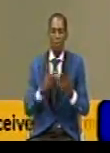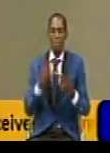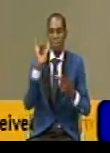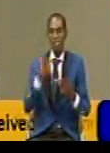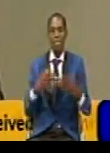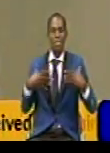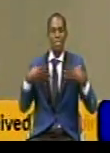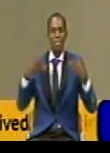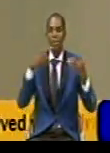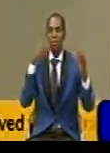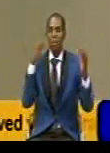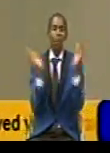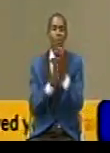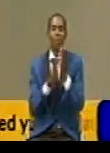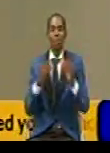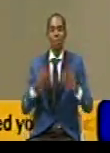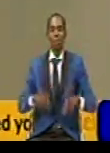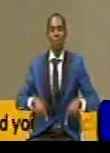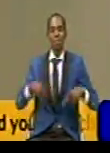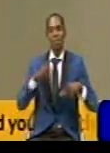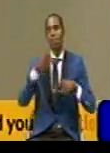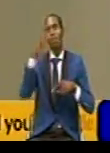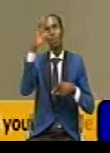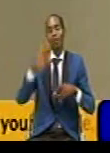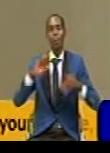again. She has been free and perfectly healed.